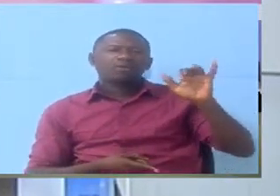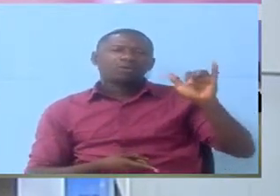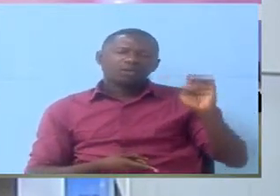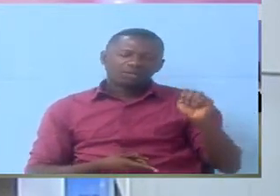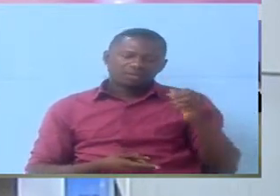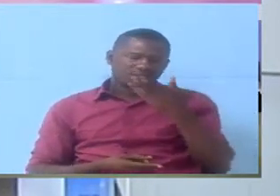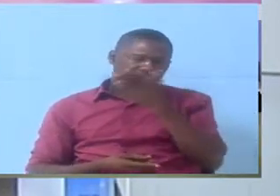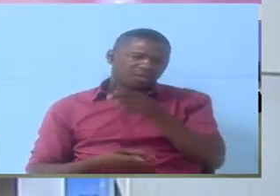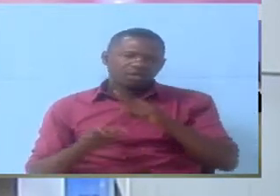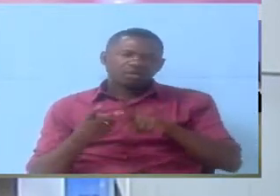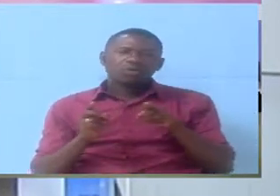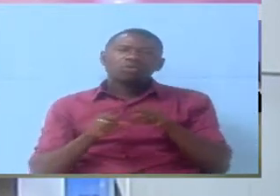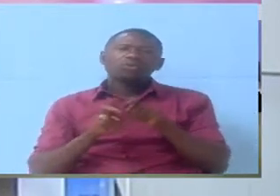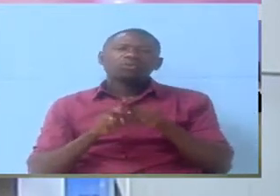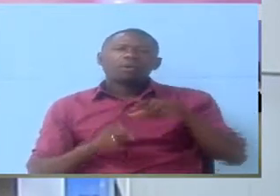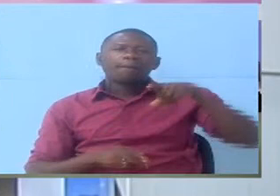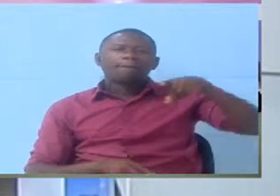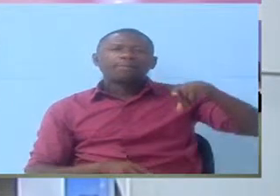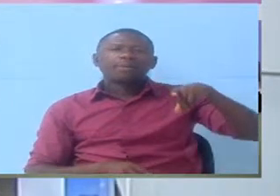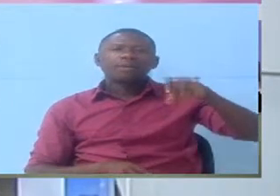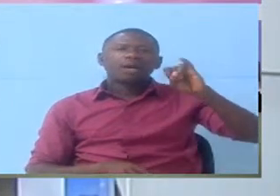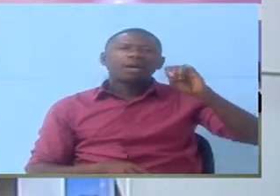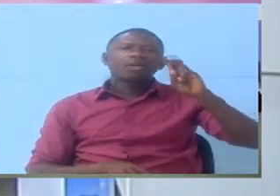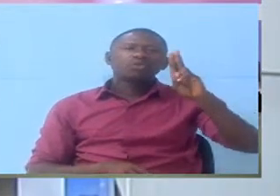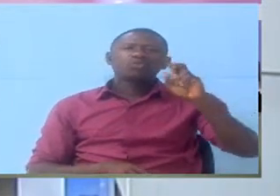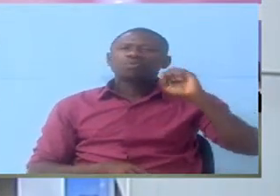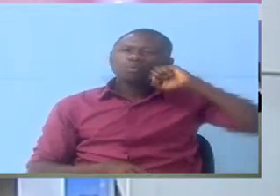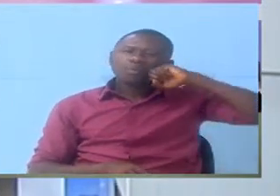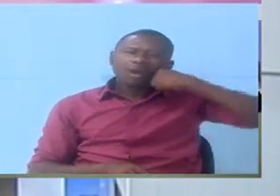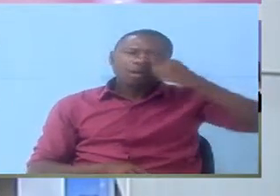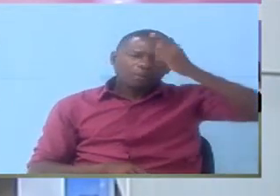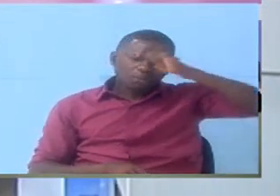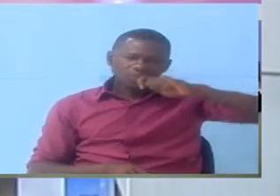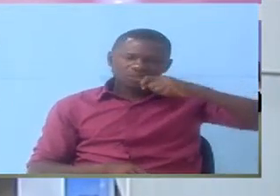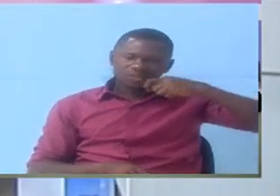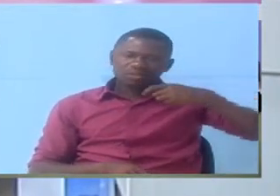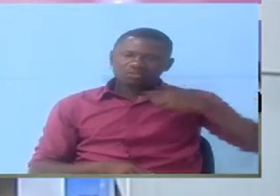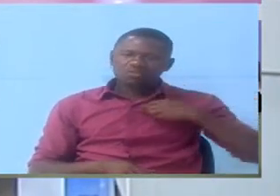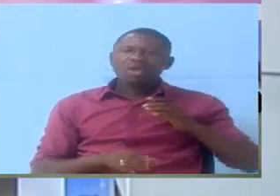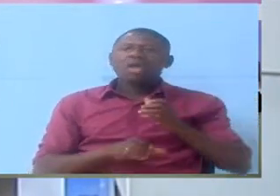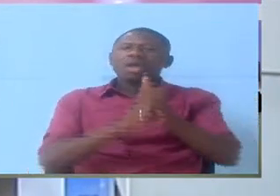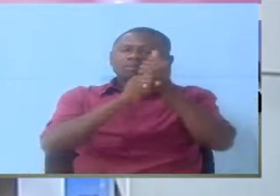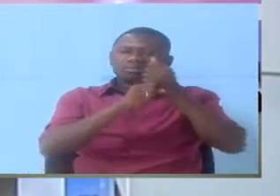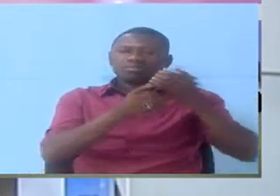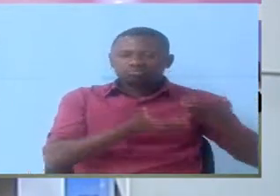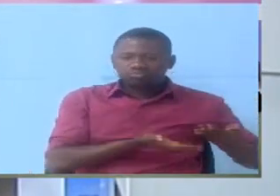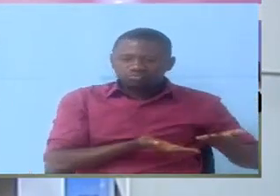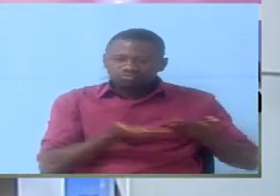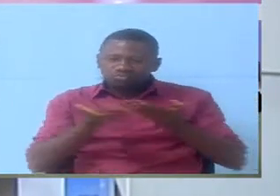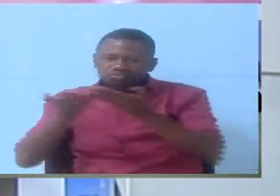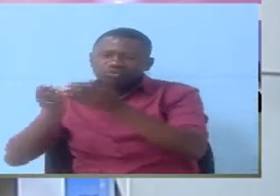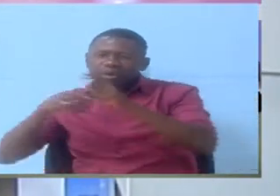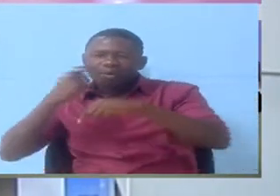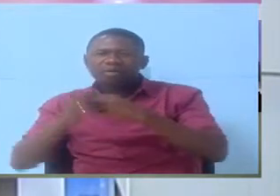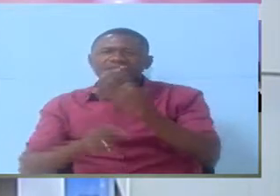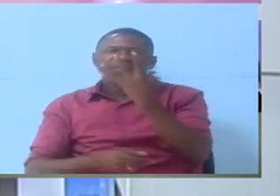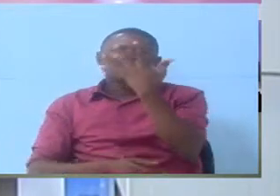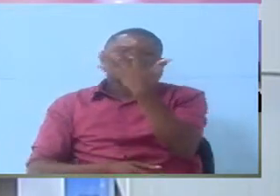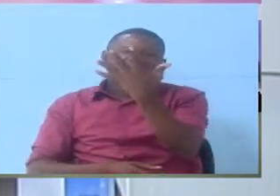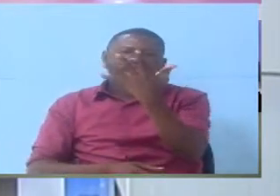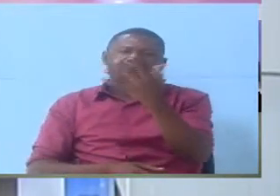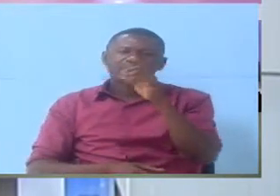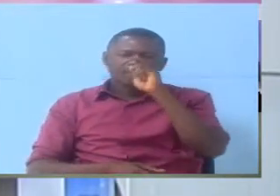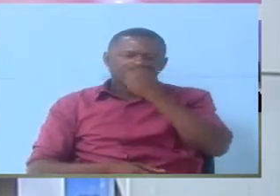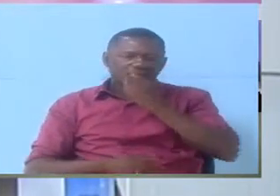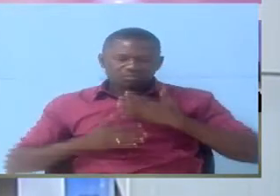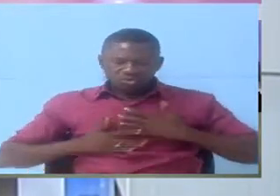Nim PIU la lokula ludolu. We were able to put about 5 bodies in the ambulance. Na katahan fonga furelu lubulandi ambulance okono. Then there